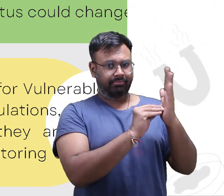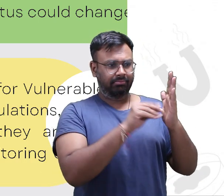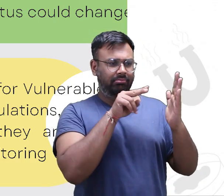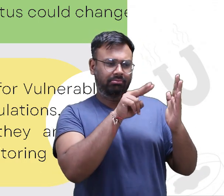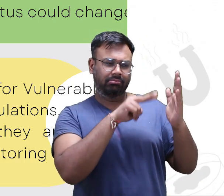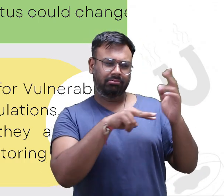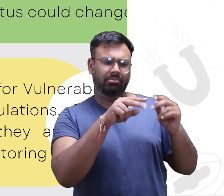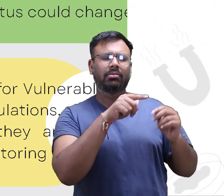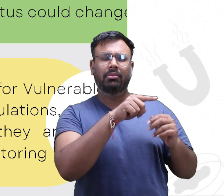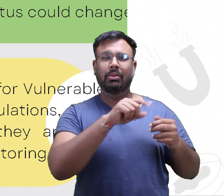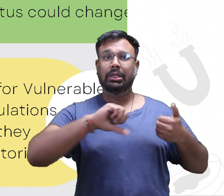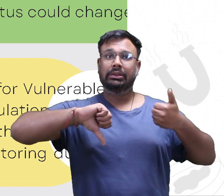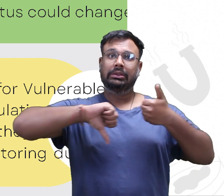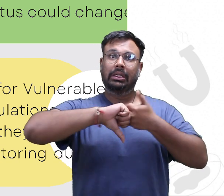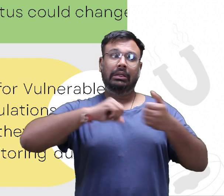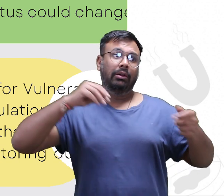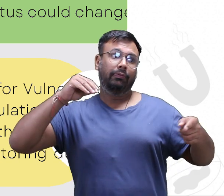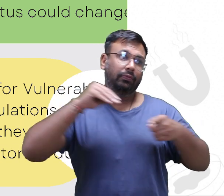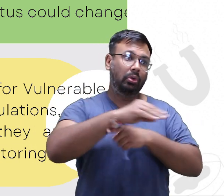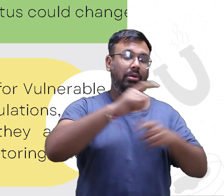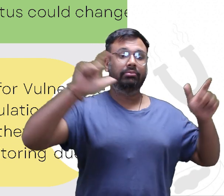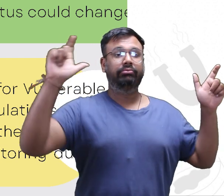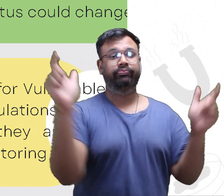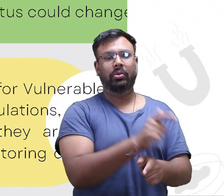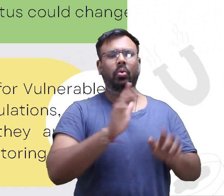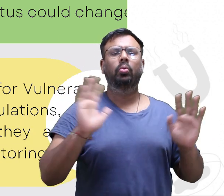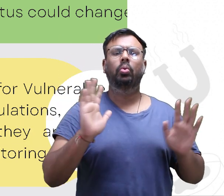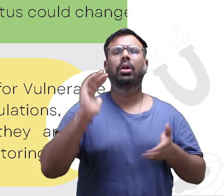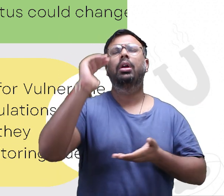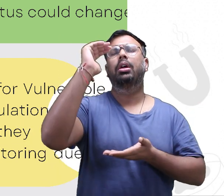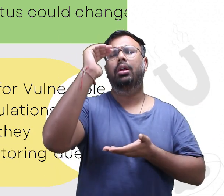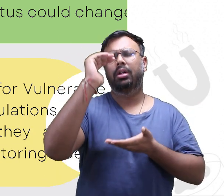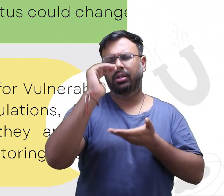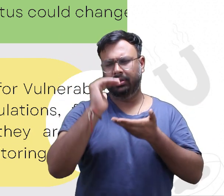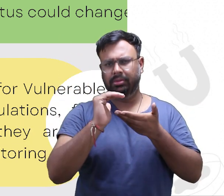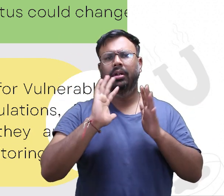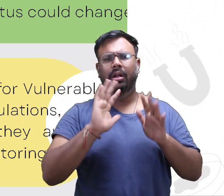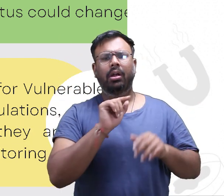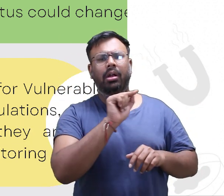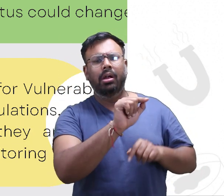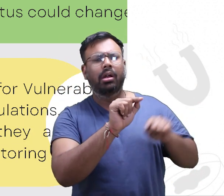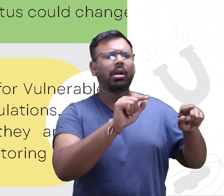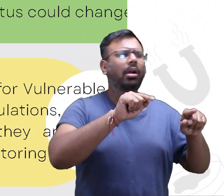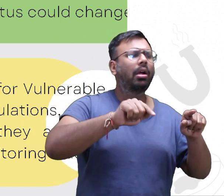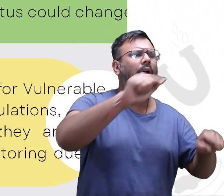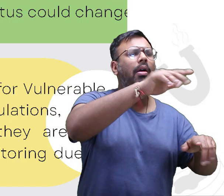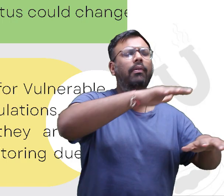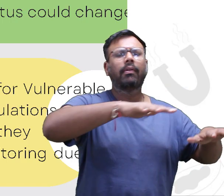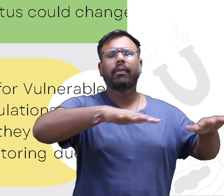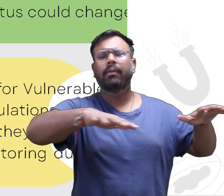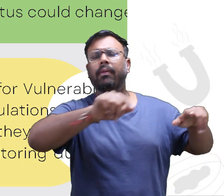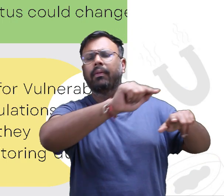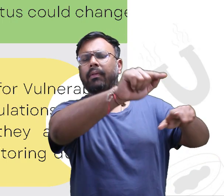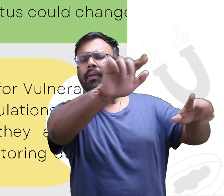low risk of extinction. They have widespread and abundant populations,